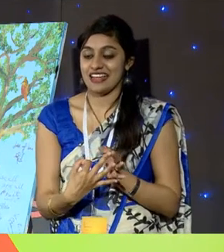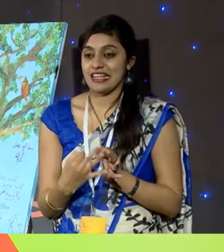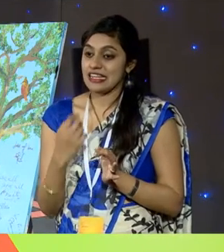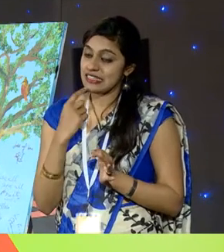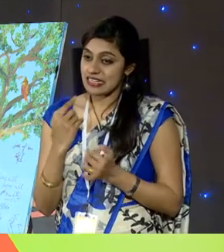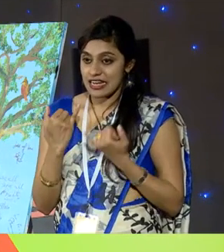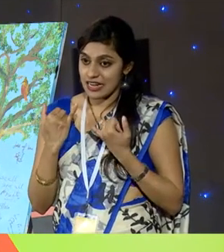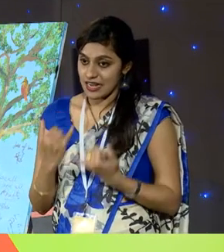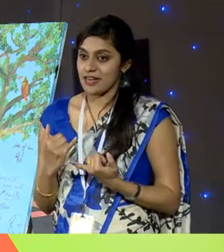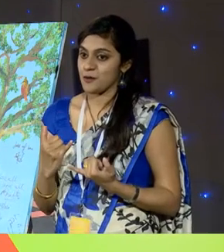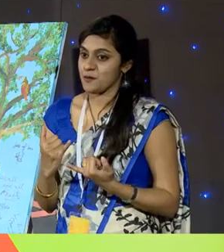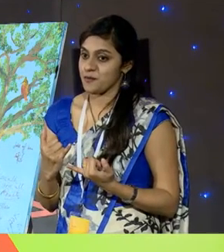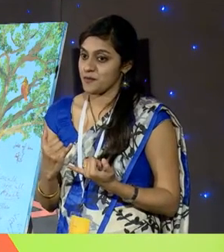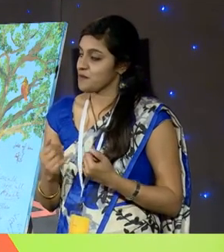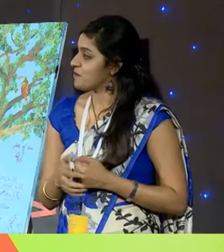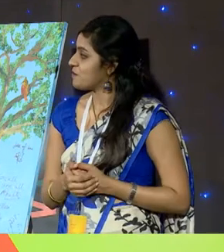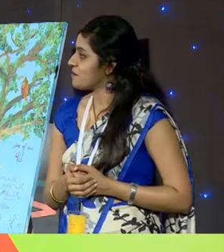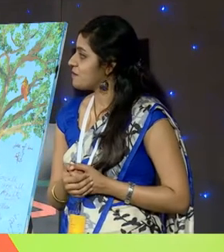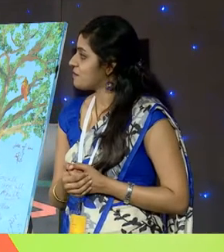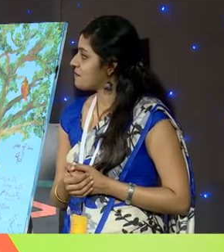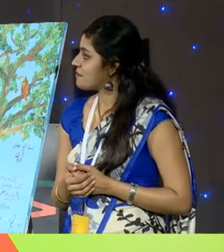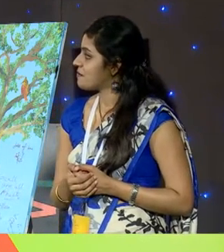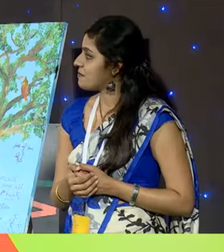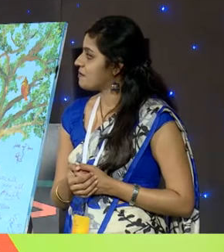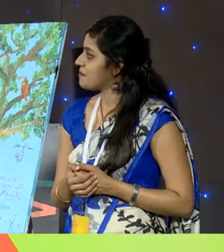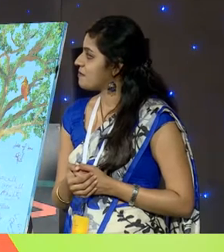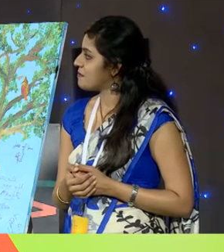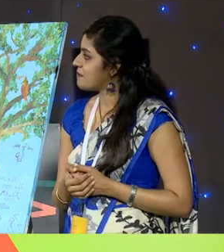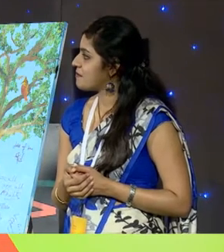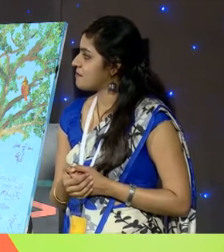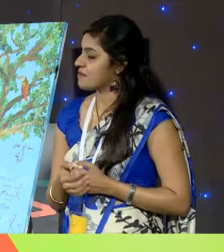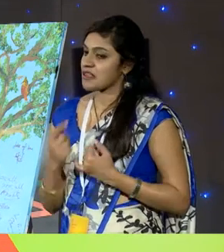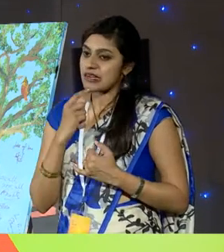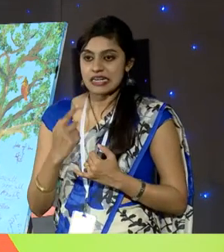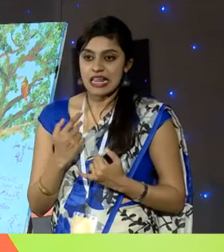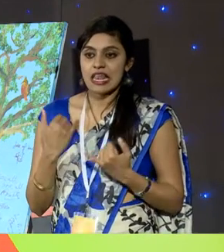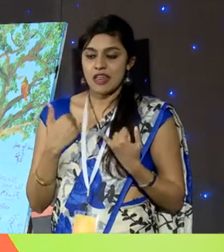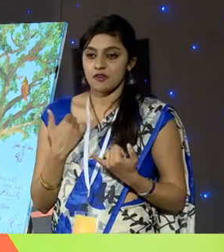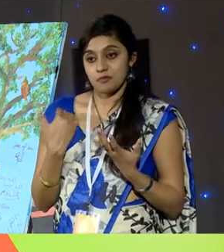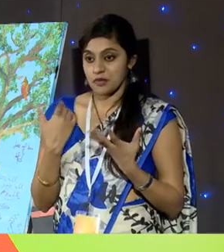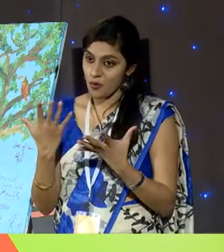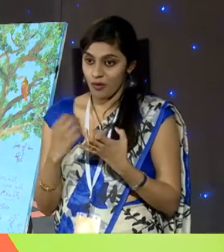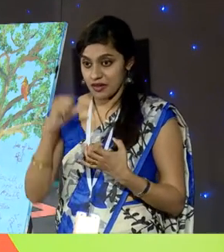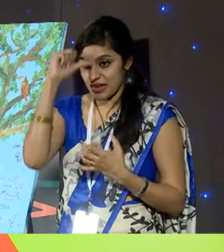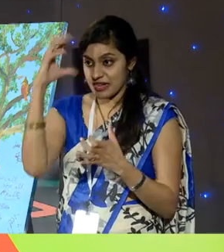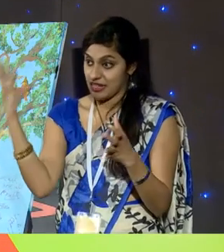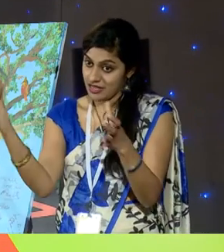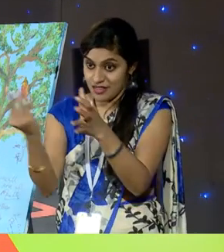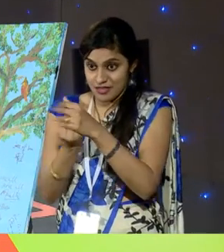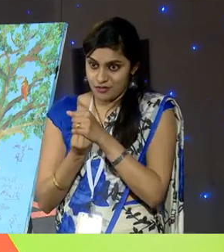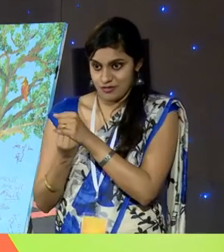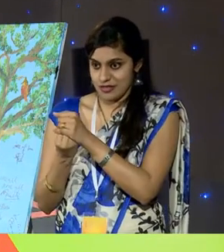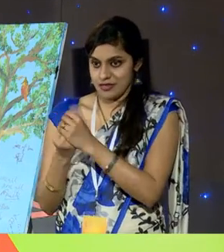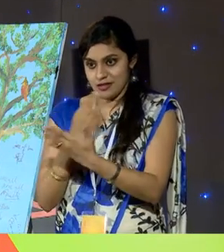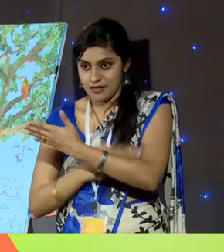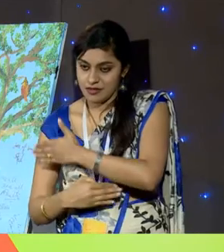have is this invisible Berlin Wall wherever you go. The gap that is